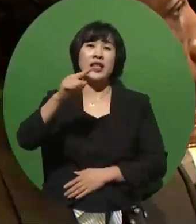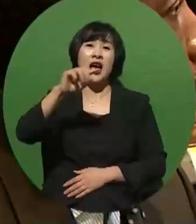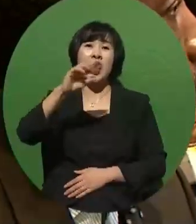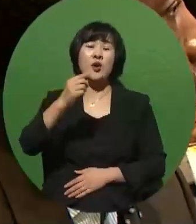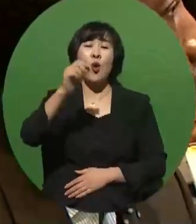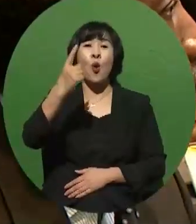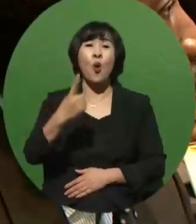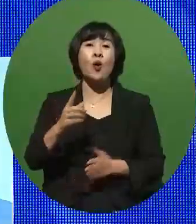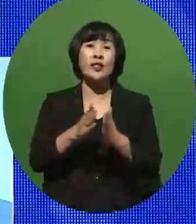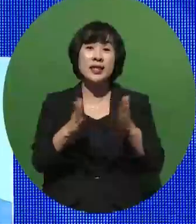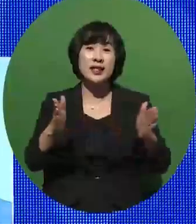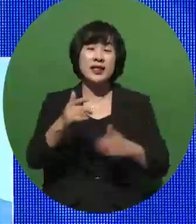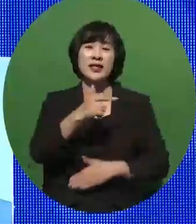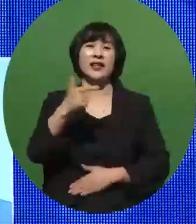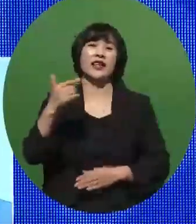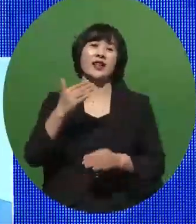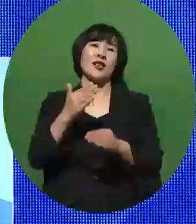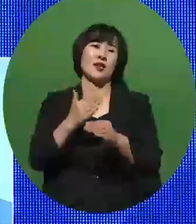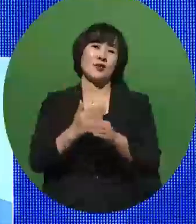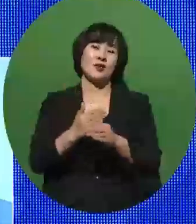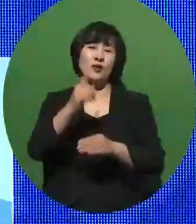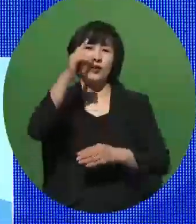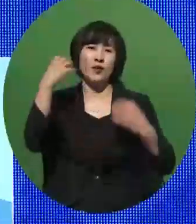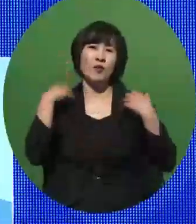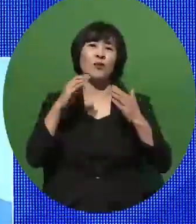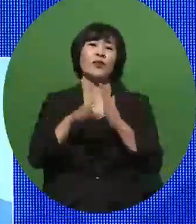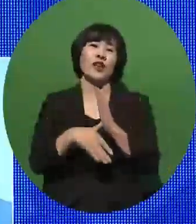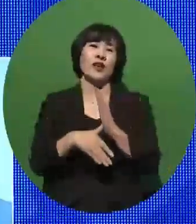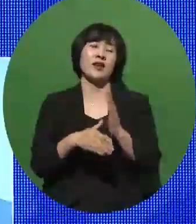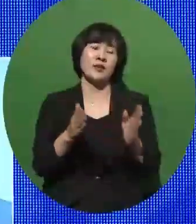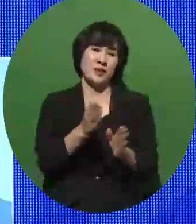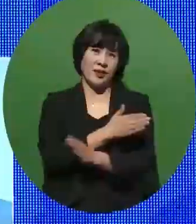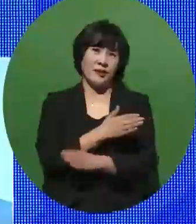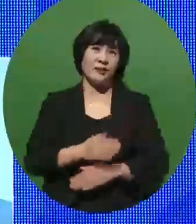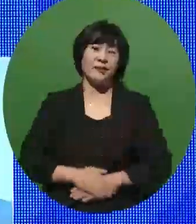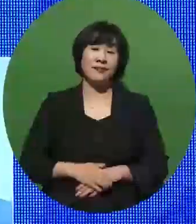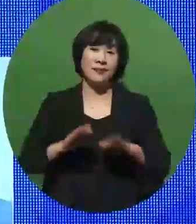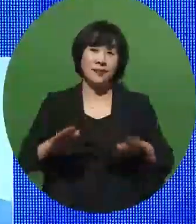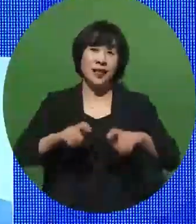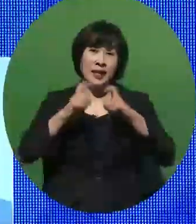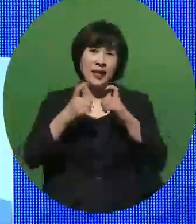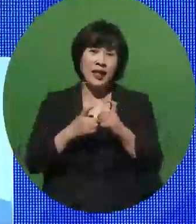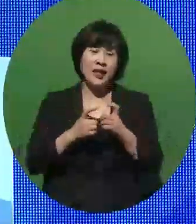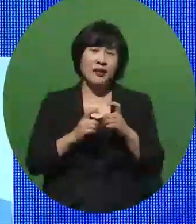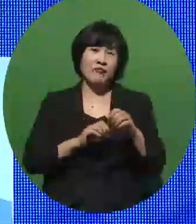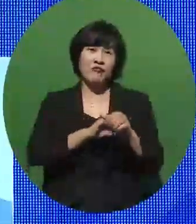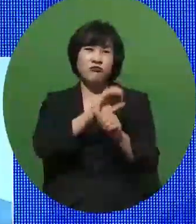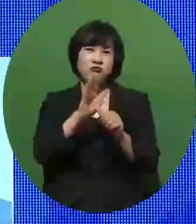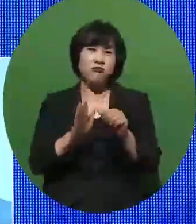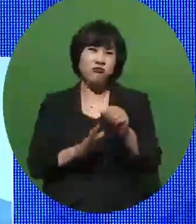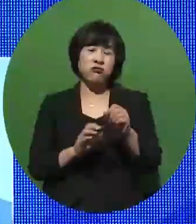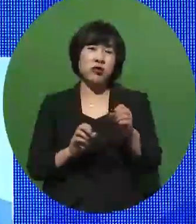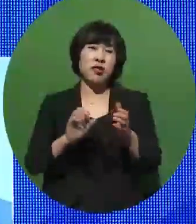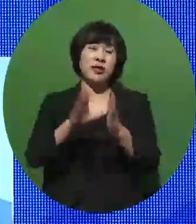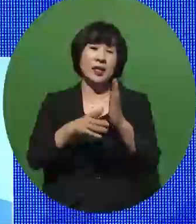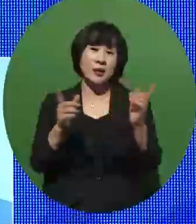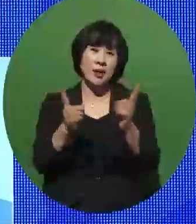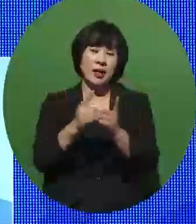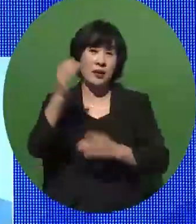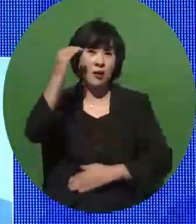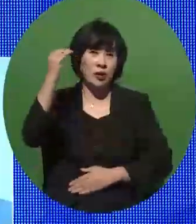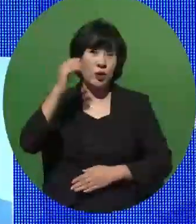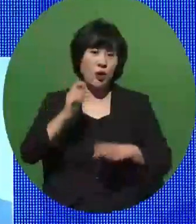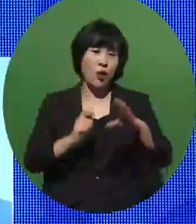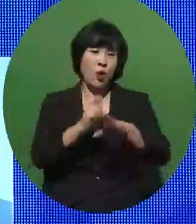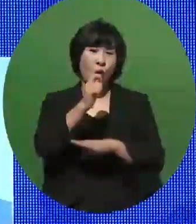in 1999, laying the foundation for Korea space exploration. This year's launch of NATO, which